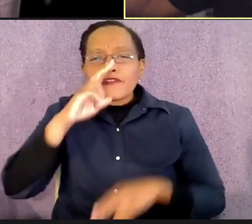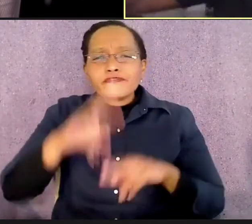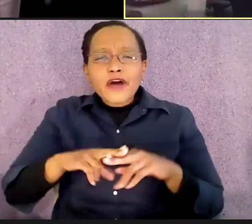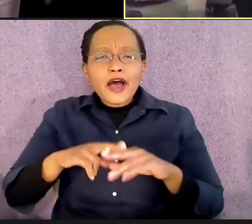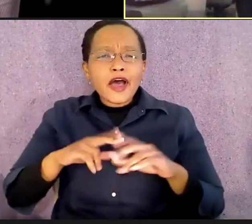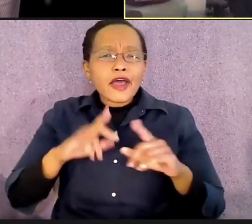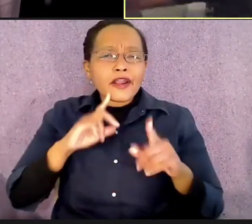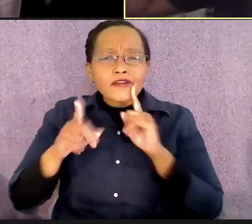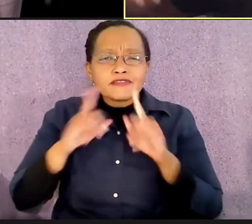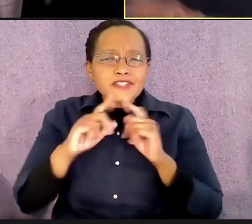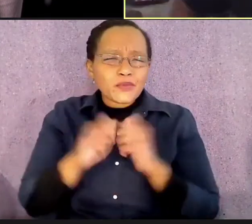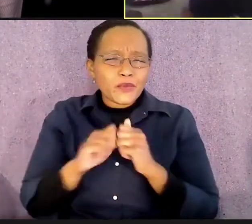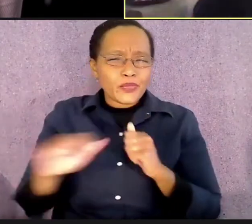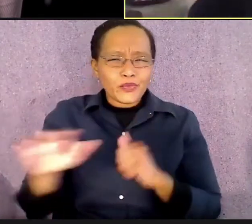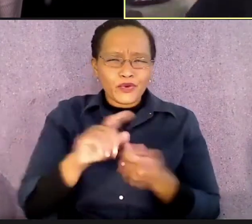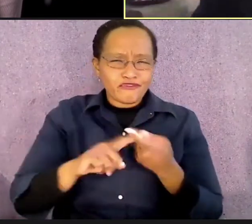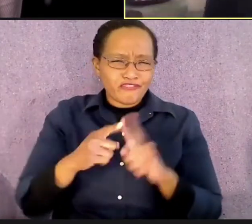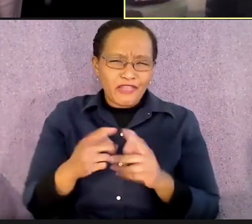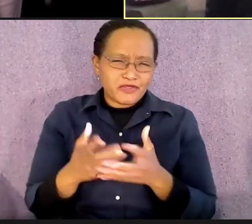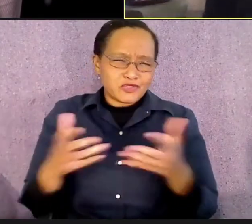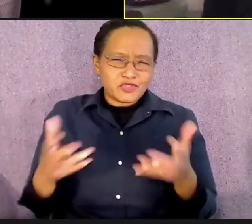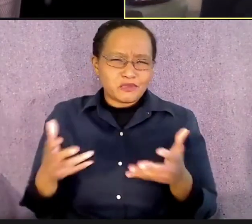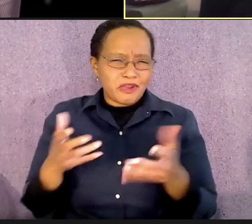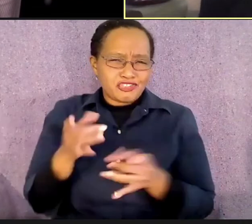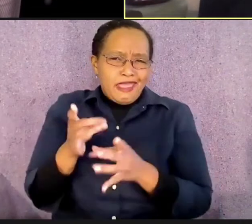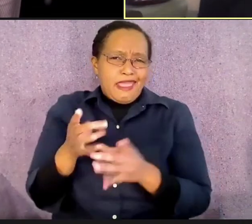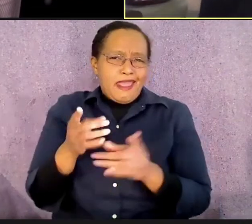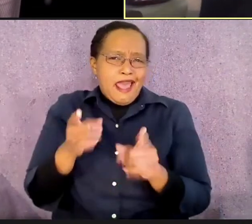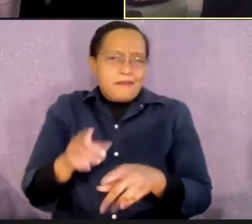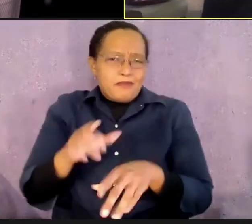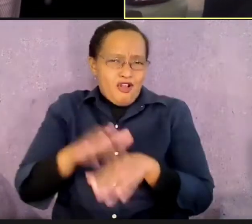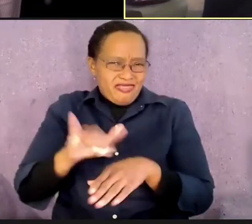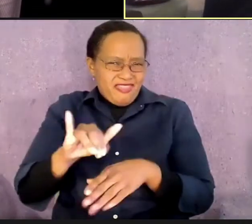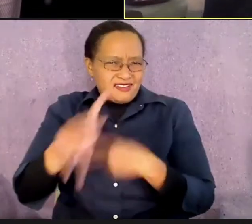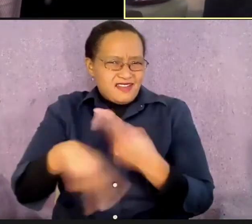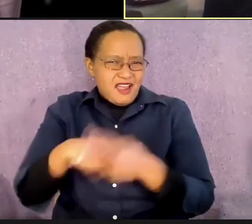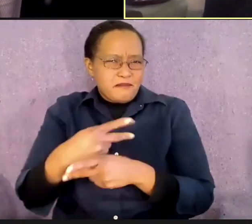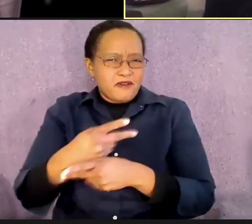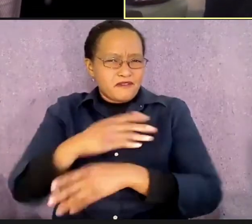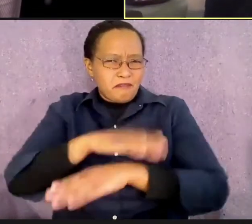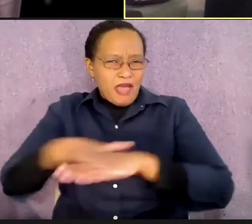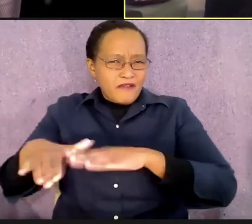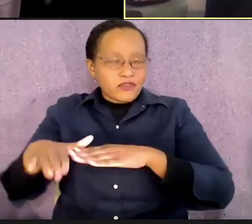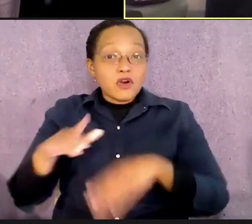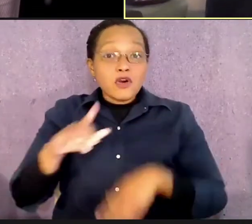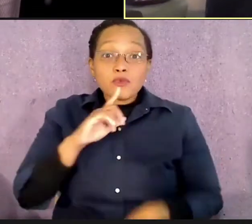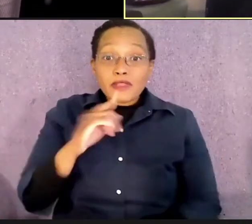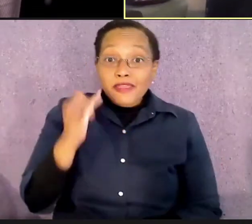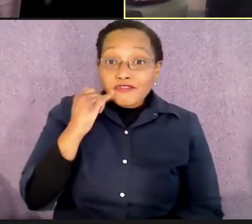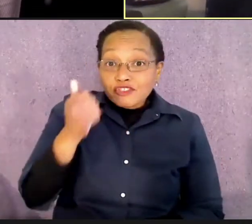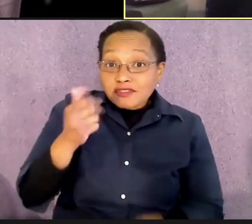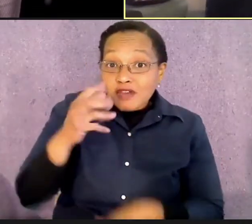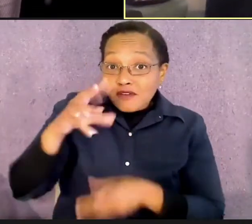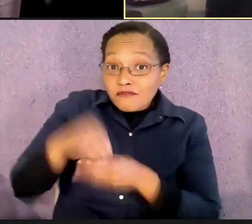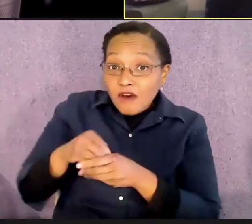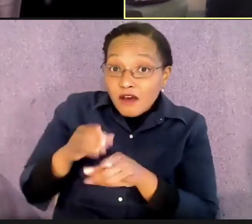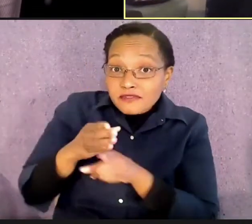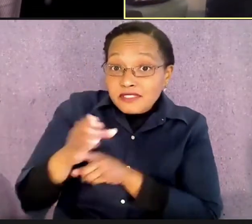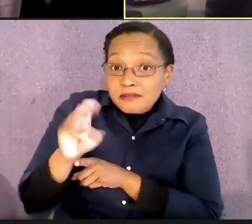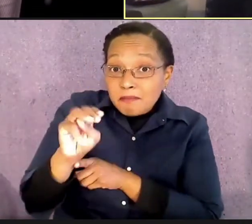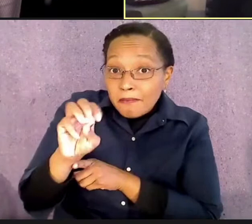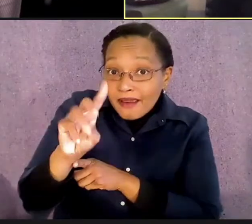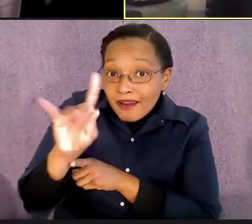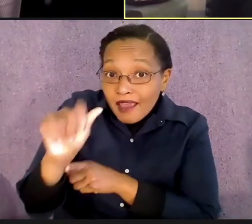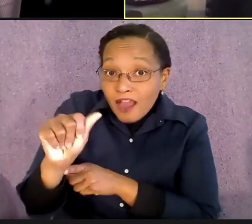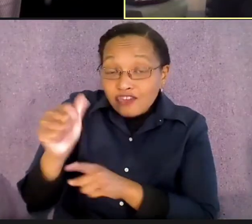on those platforms for that to happen easily. So for me, it's like it better be about, like, if you're in media and if you're a journalist, it better be